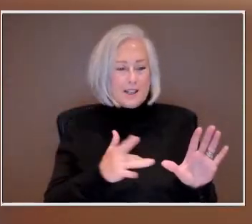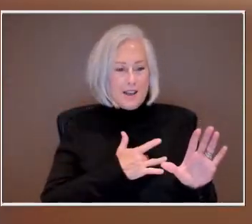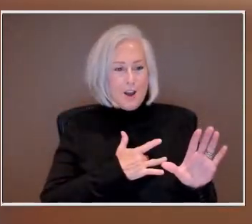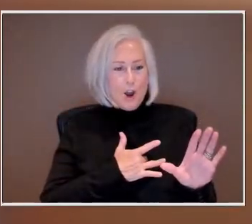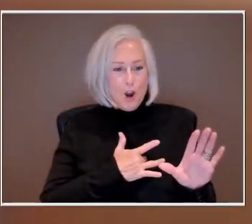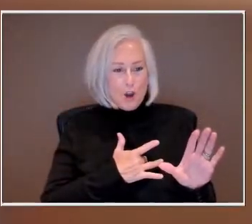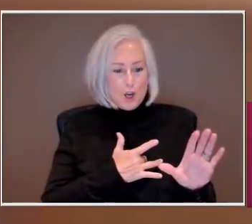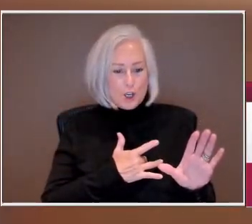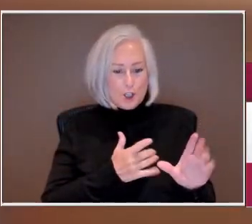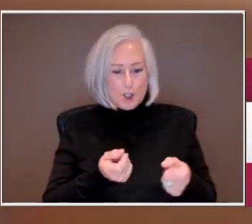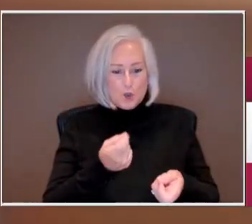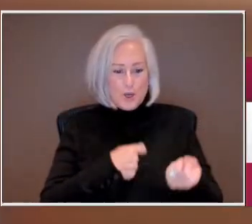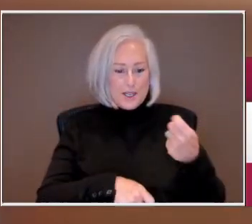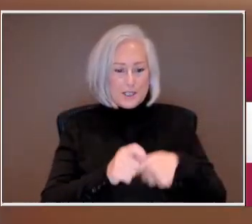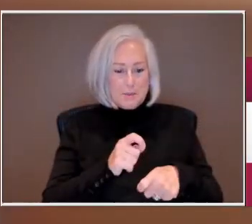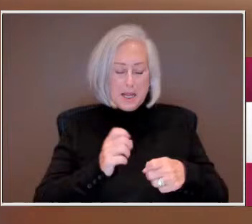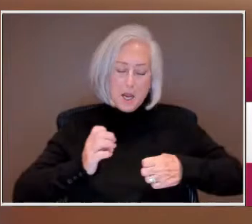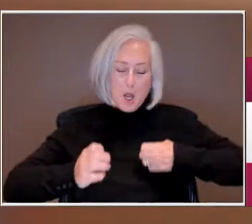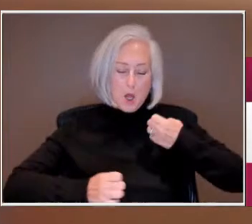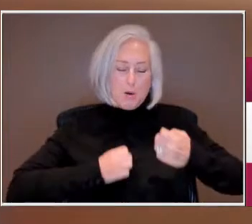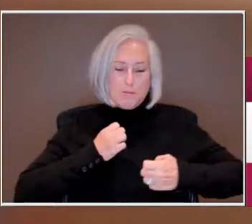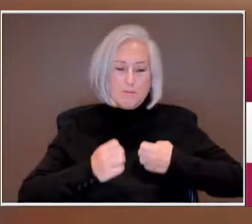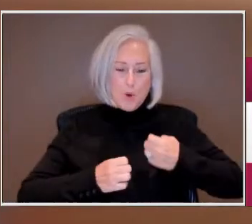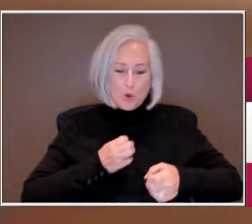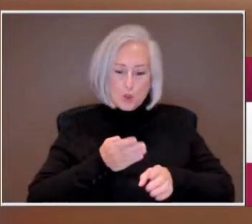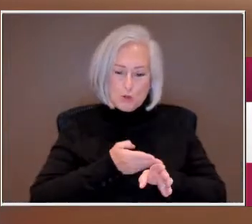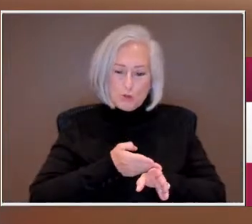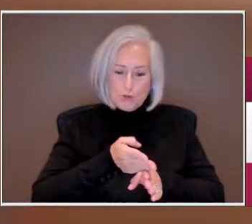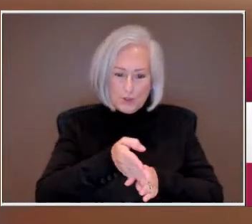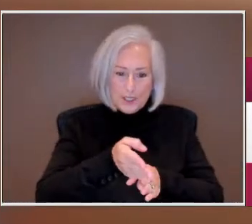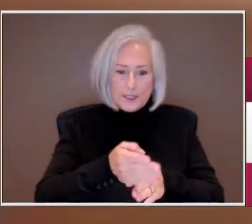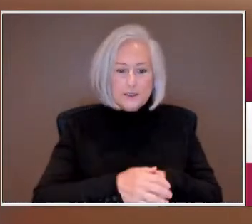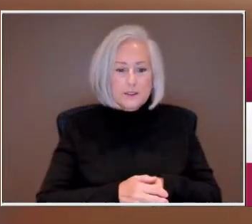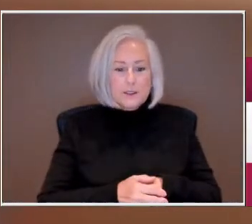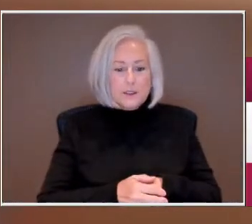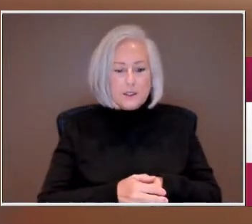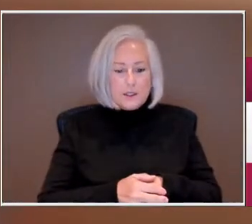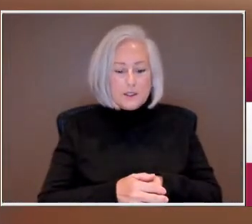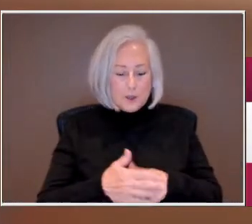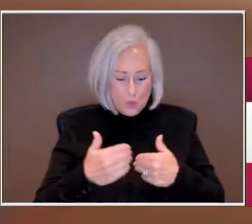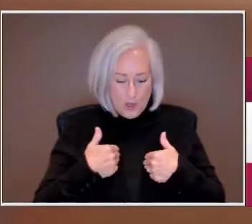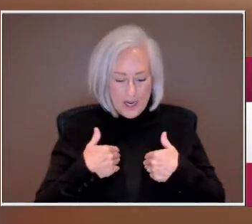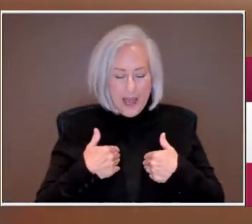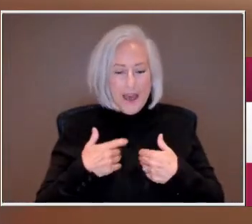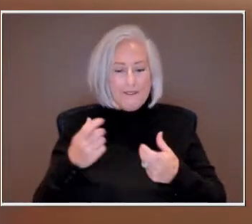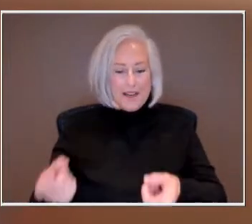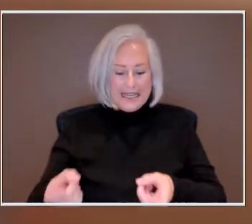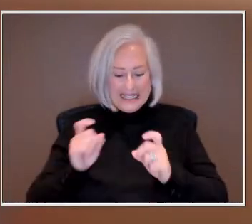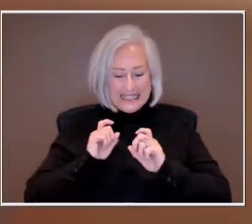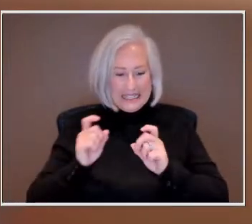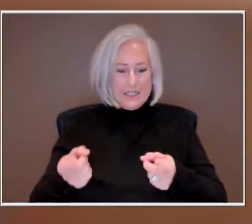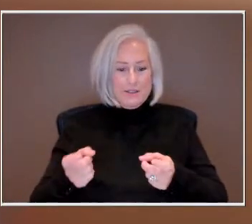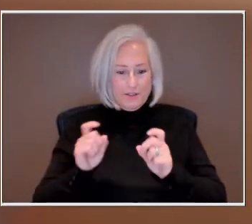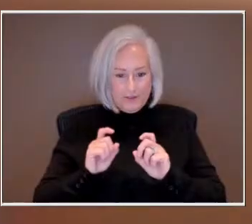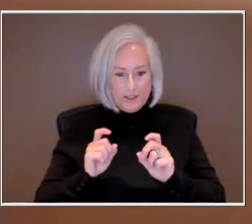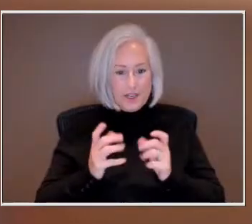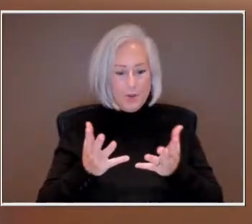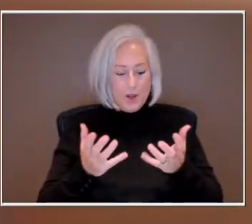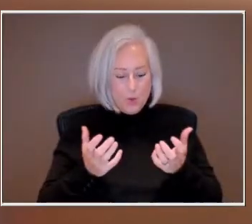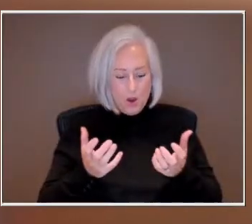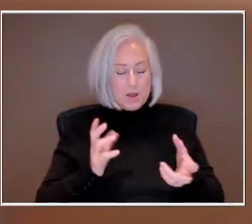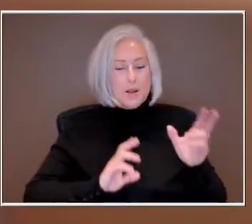emotional field. There are gifts given, and all we can ask is for people to be the best stewards of those